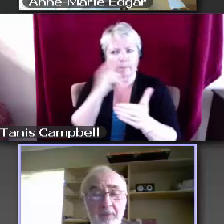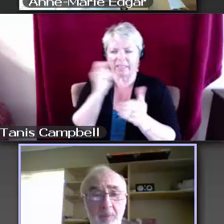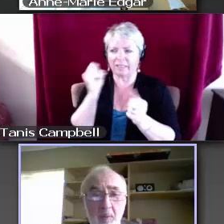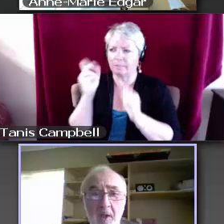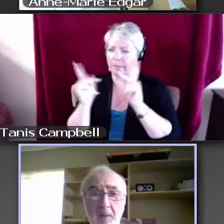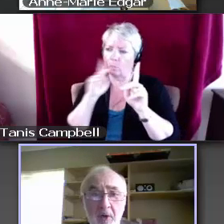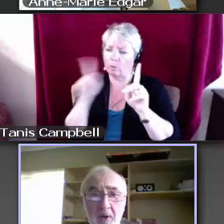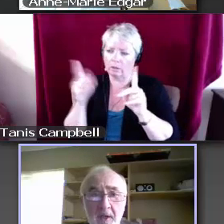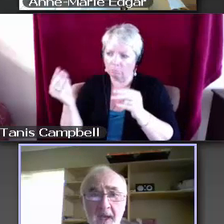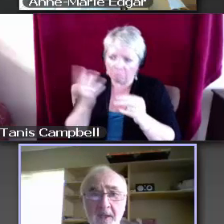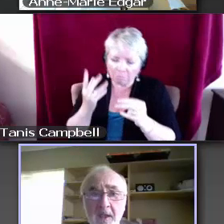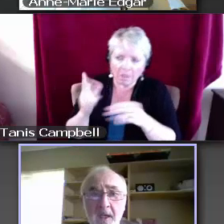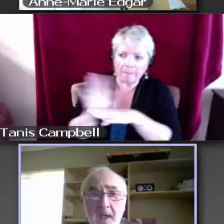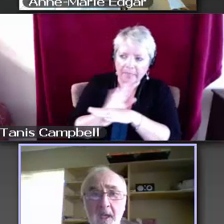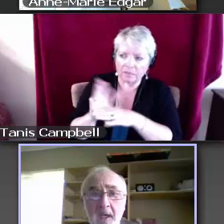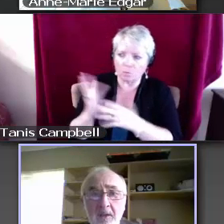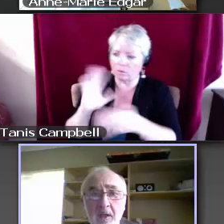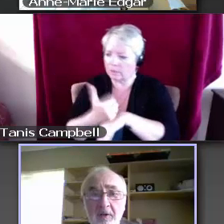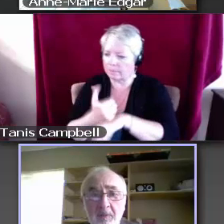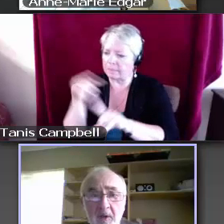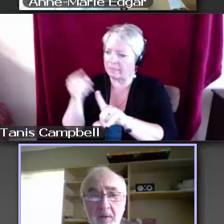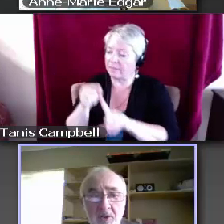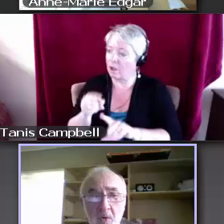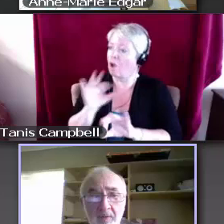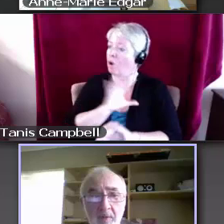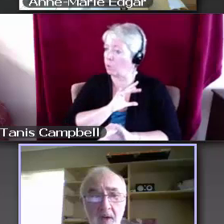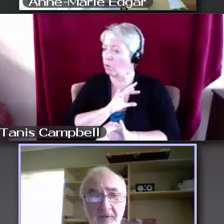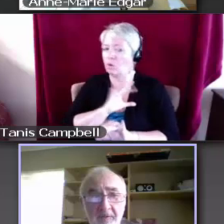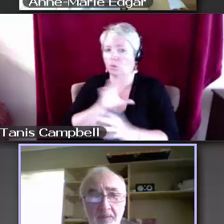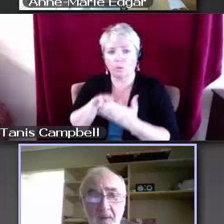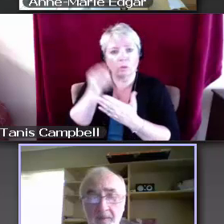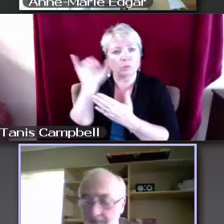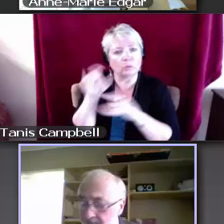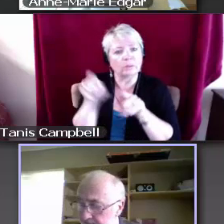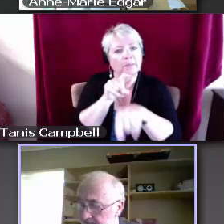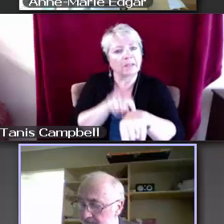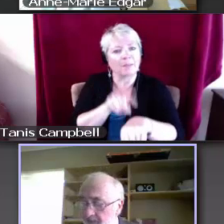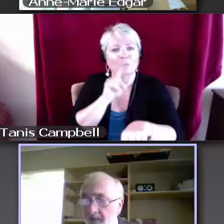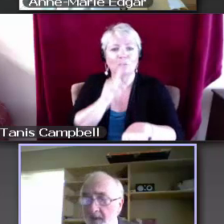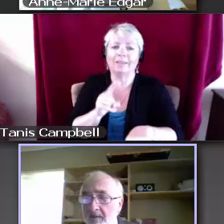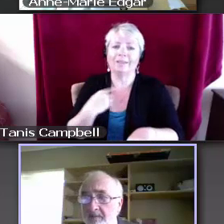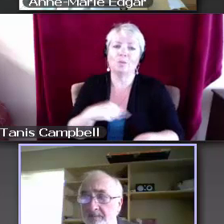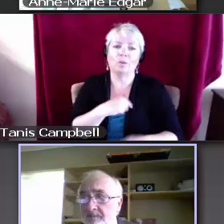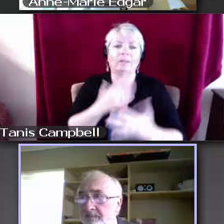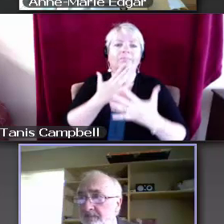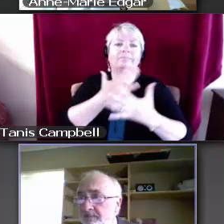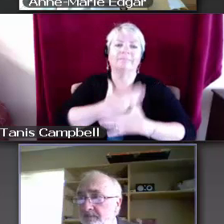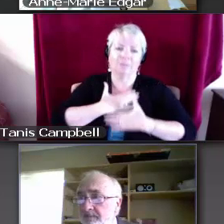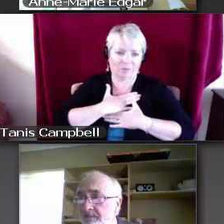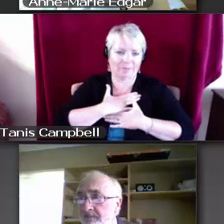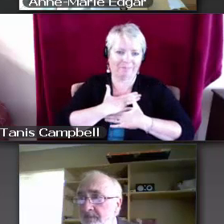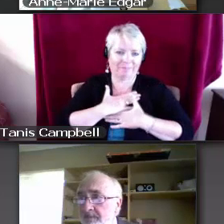in our lives, but we're getting pretty good at it. And it's been a great joy for us.